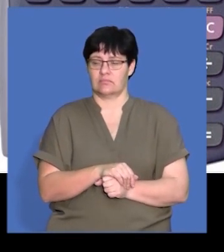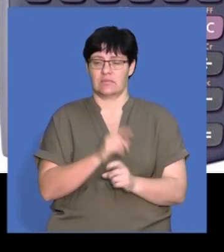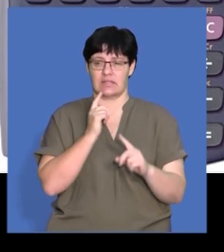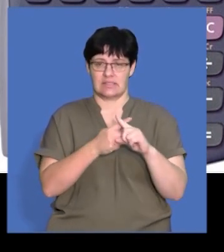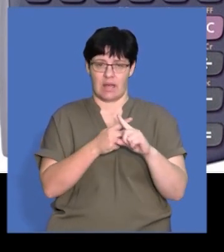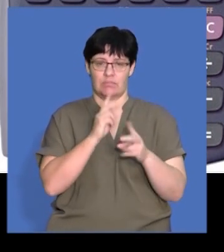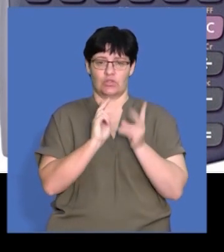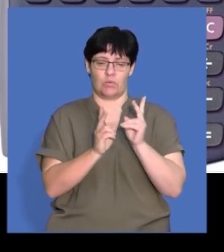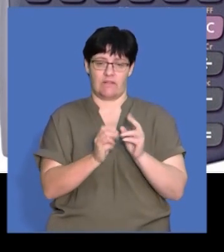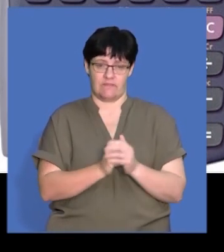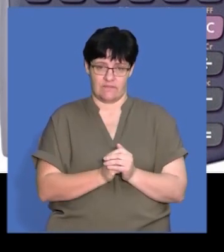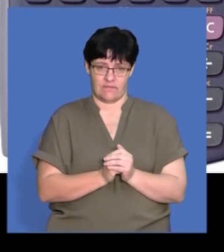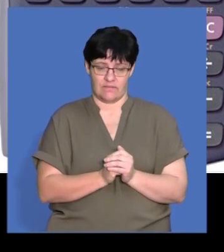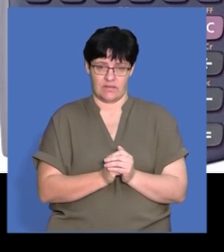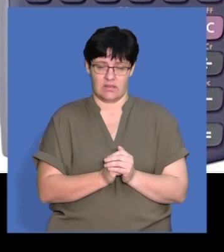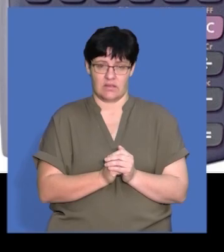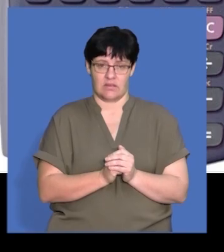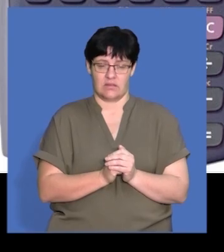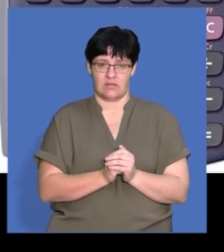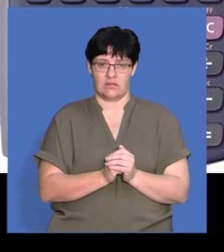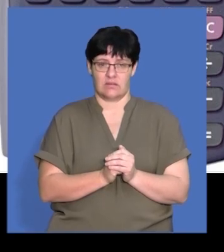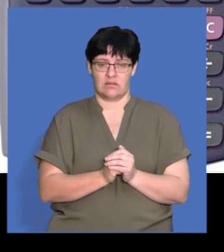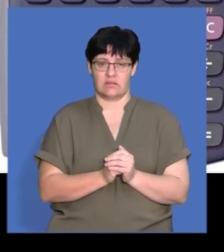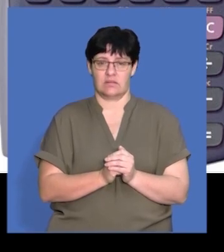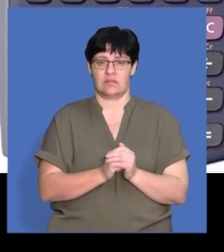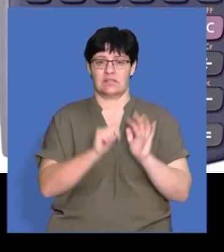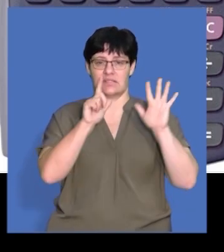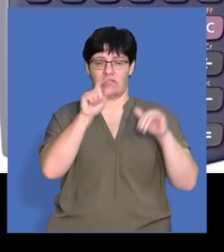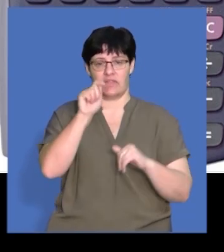We've got 12 months in the year. So times by 12 gives me